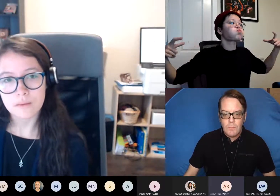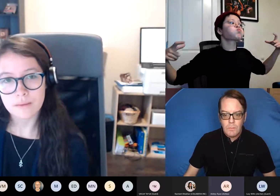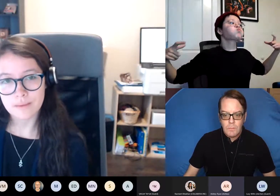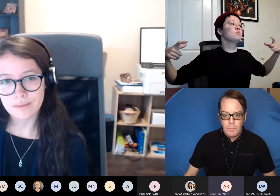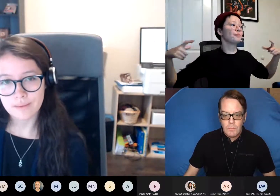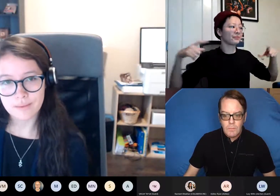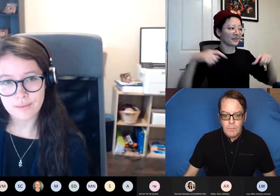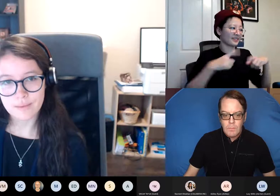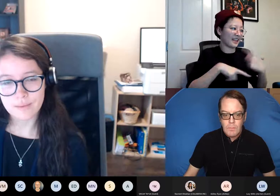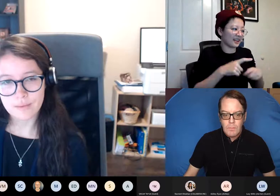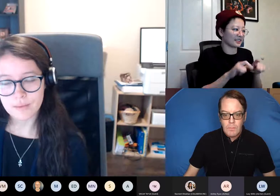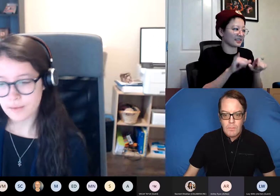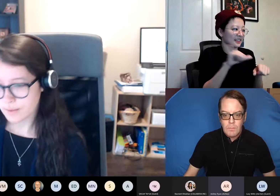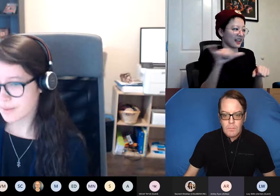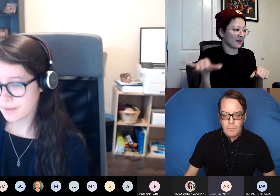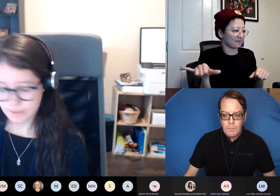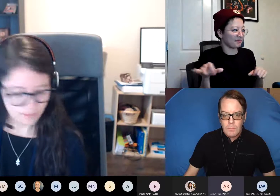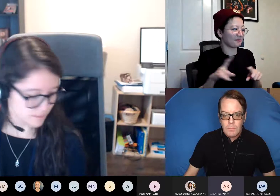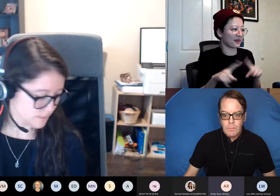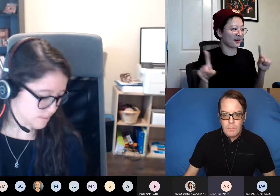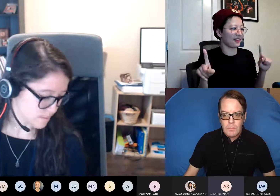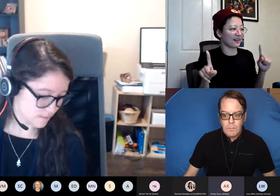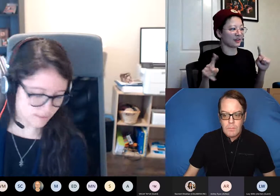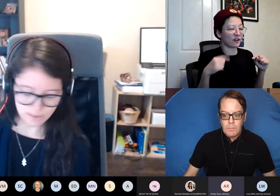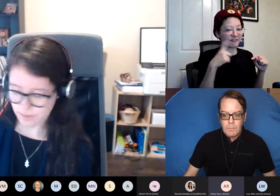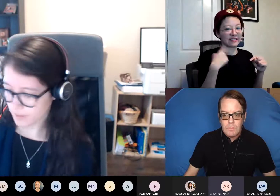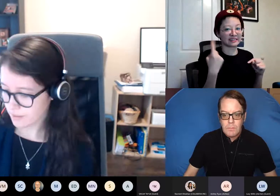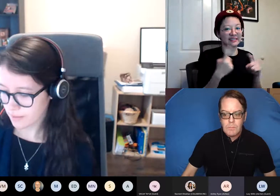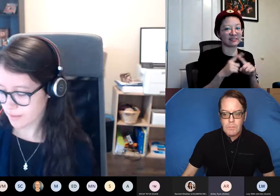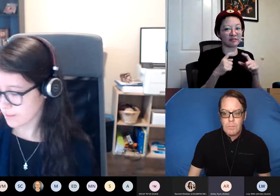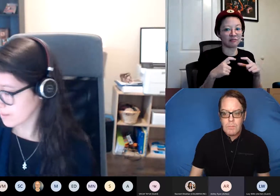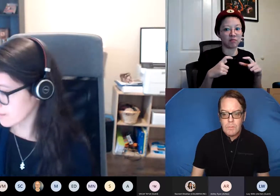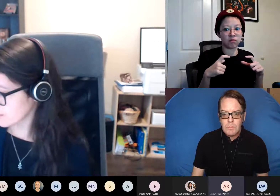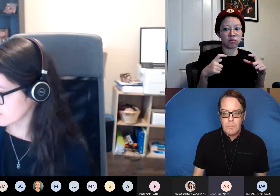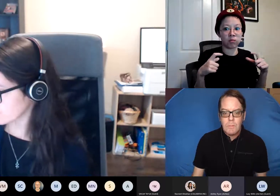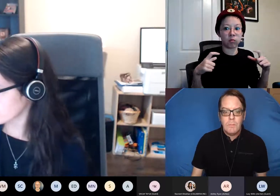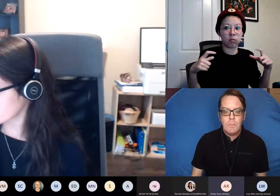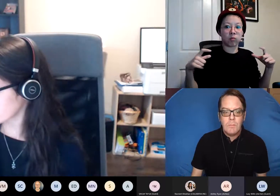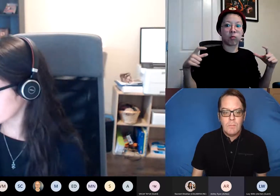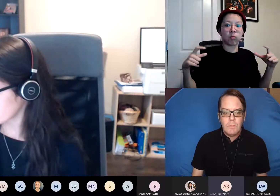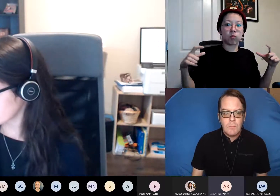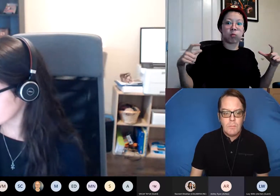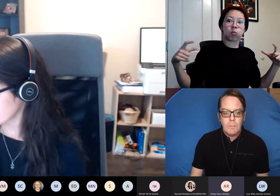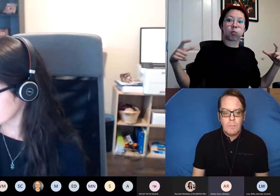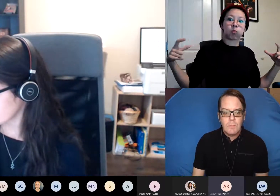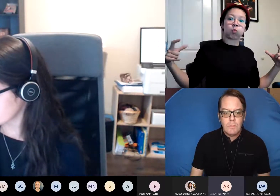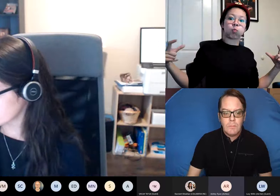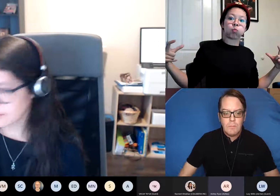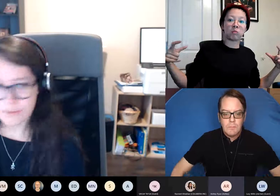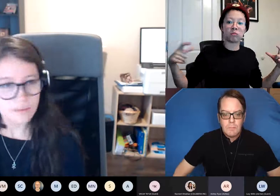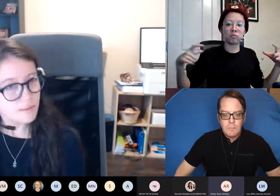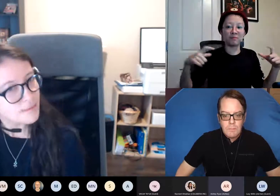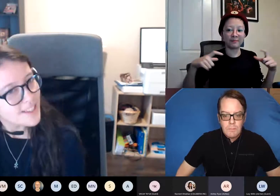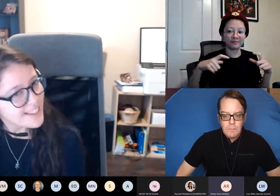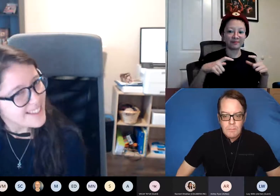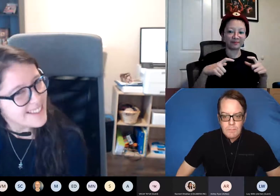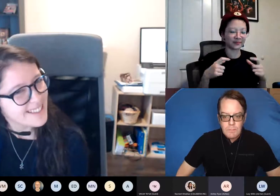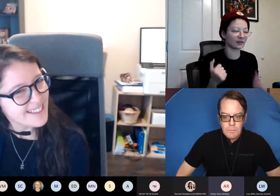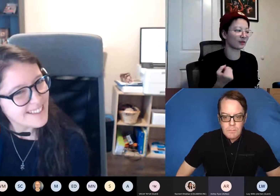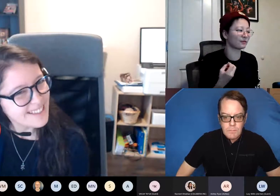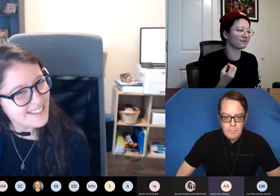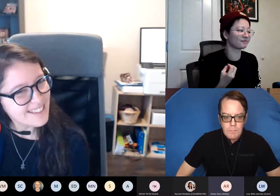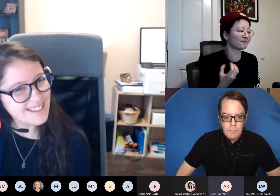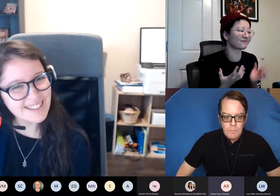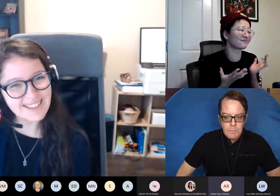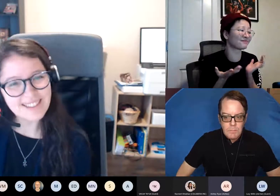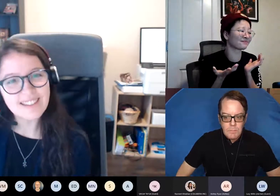the hands. You can show different tones through exaggeration of the face. For this, for